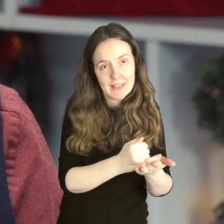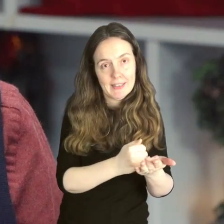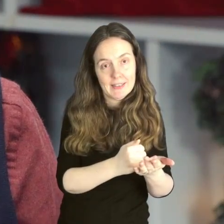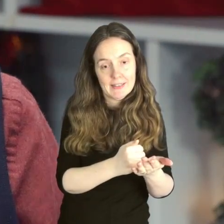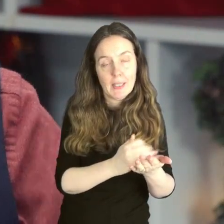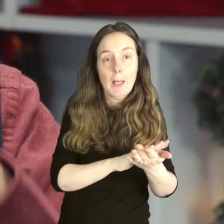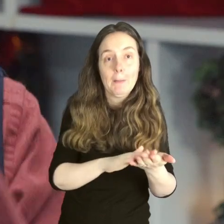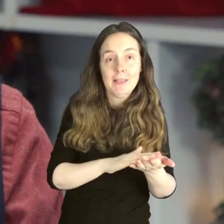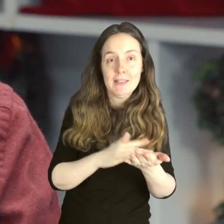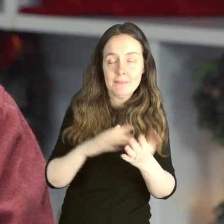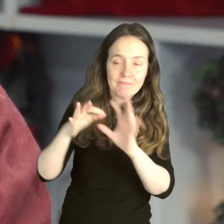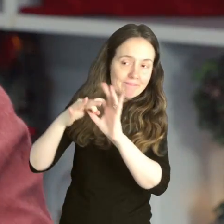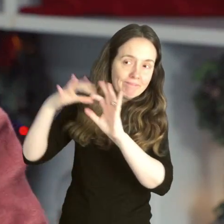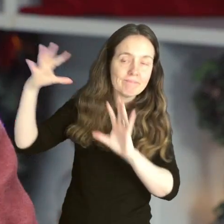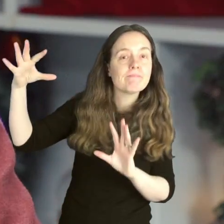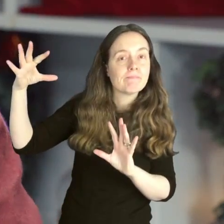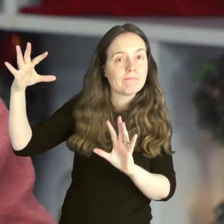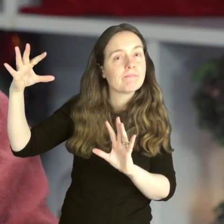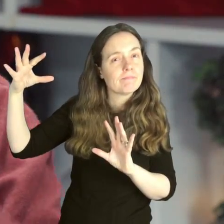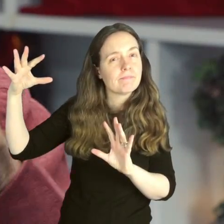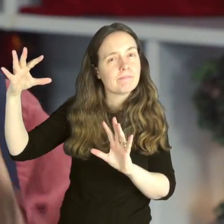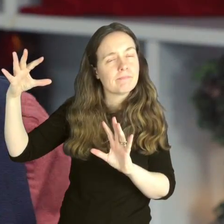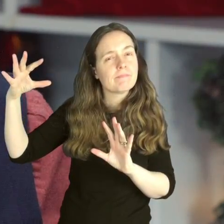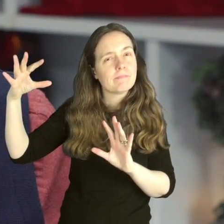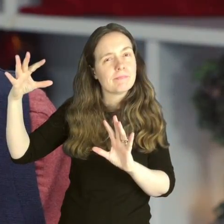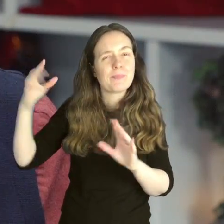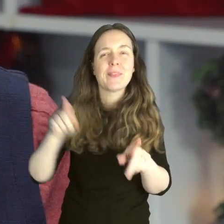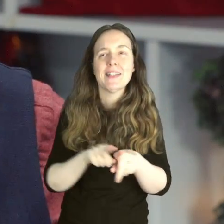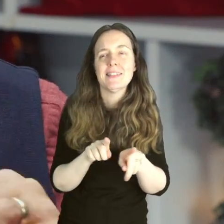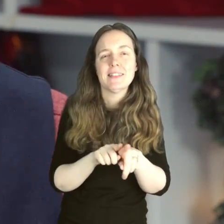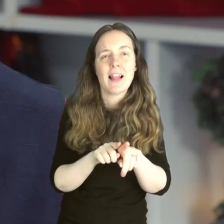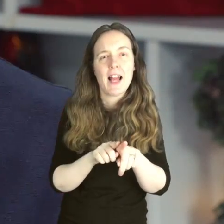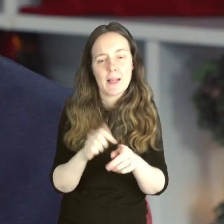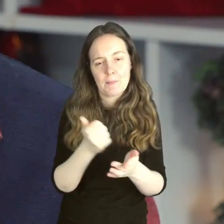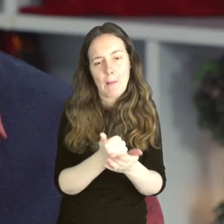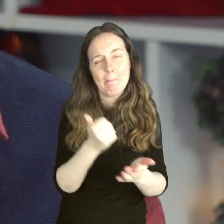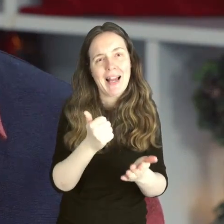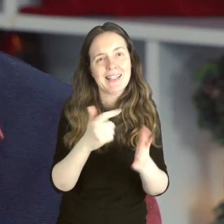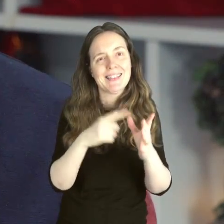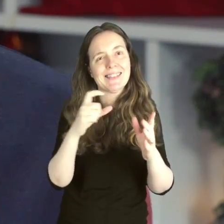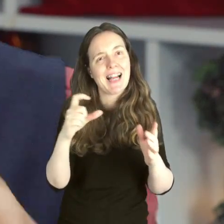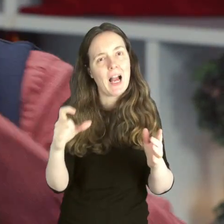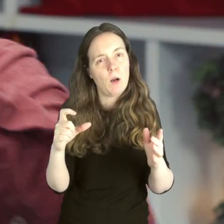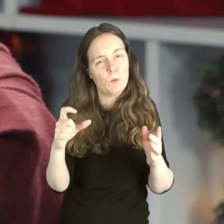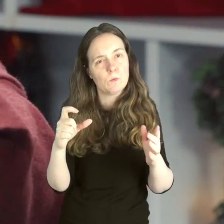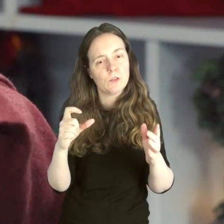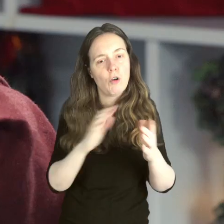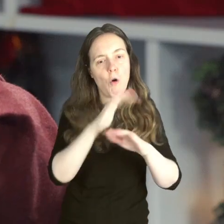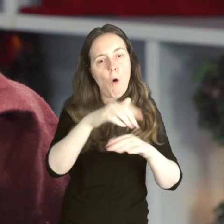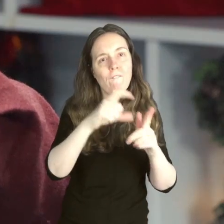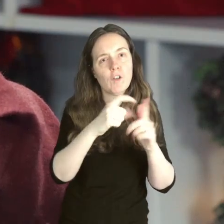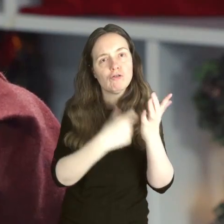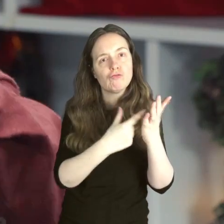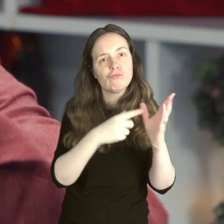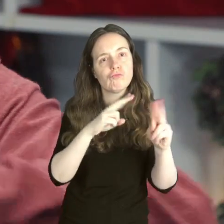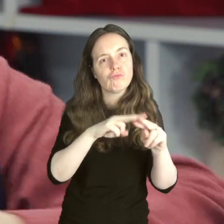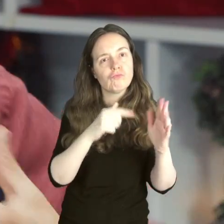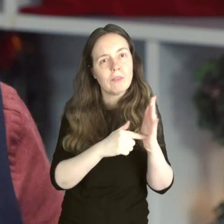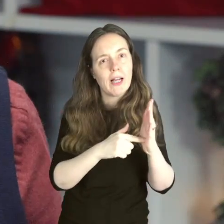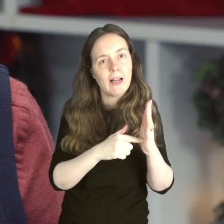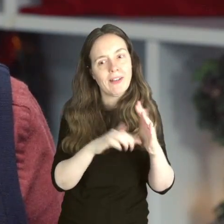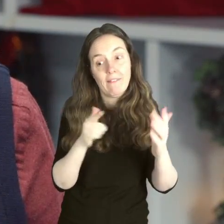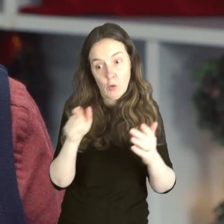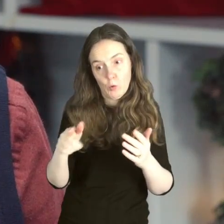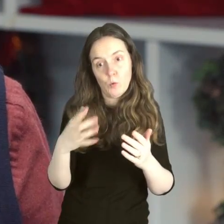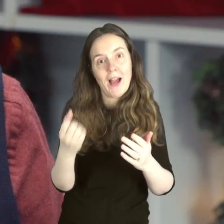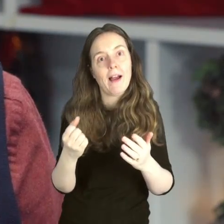God. And it works a little bit like an overdraft in a bank account. If you've got an overdraft and